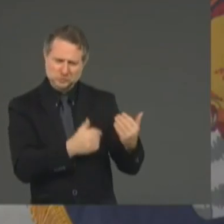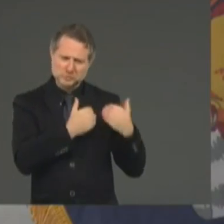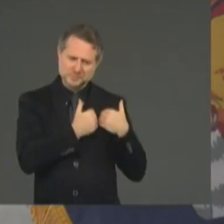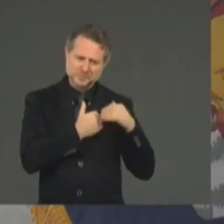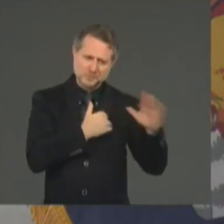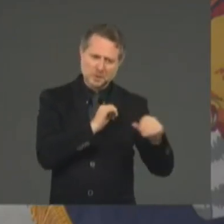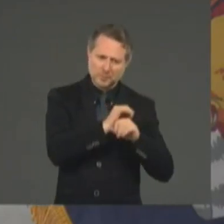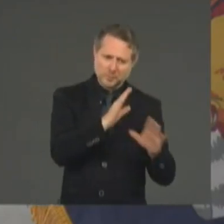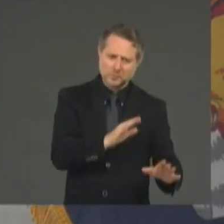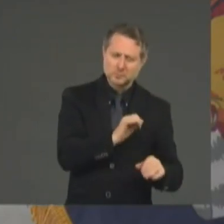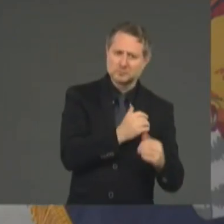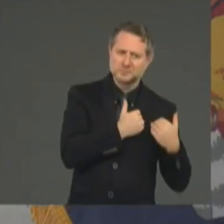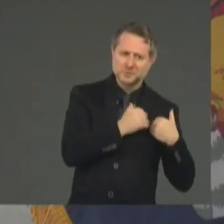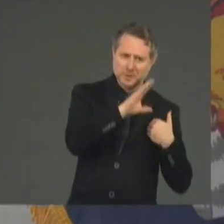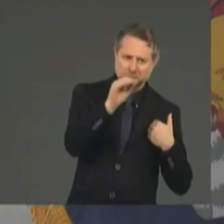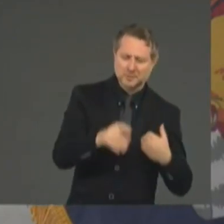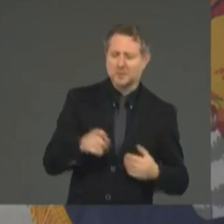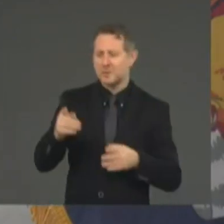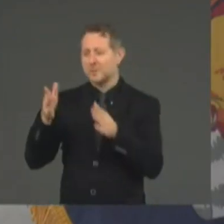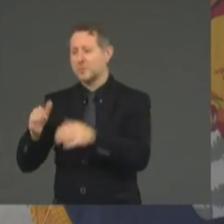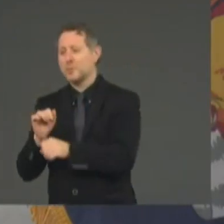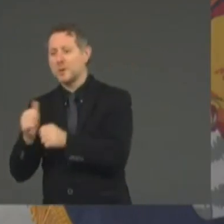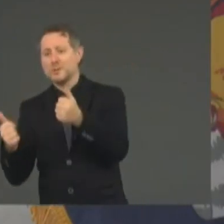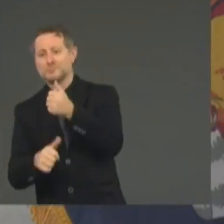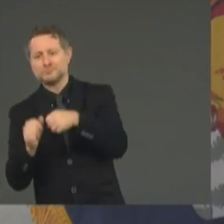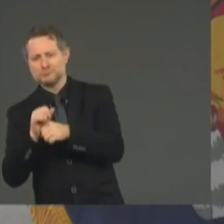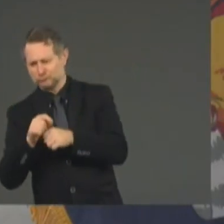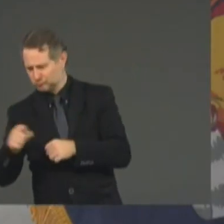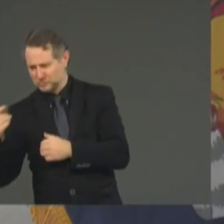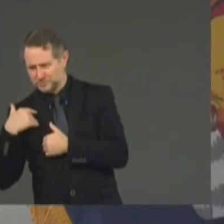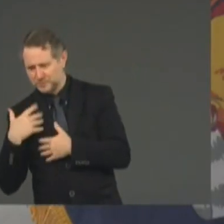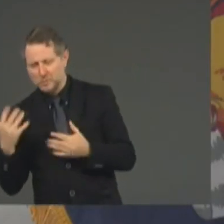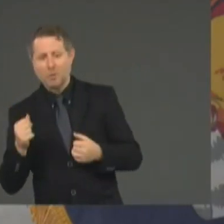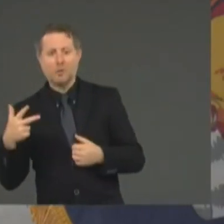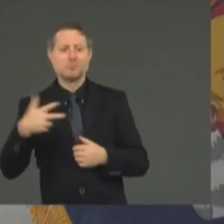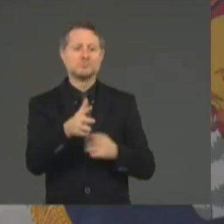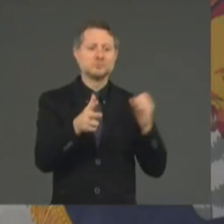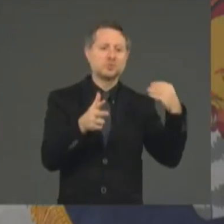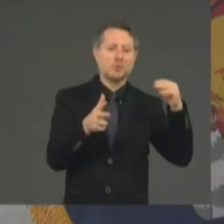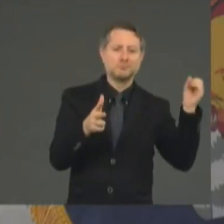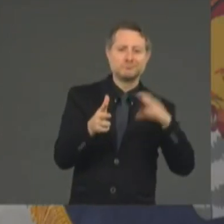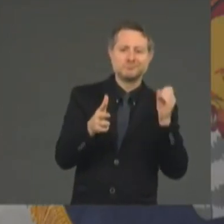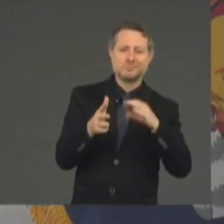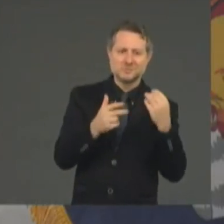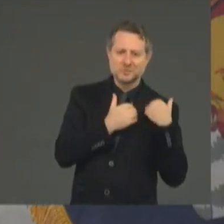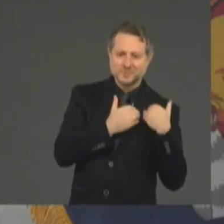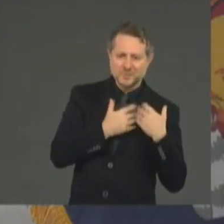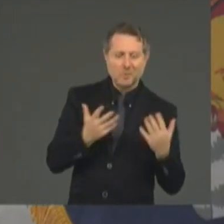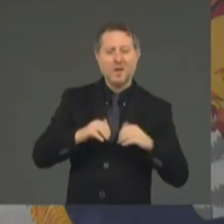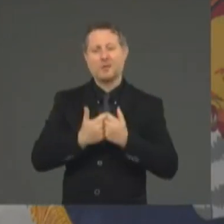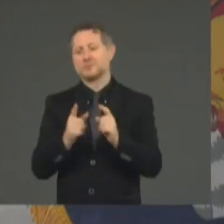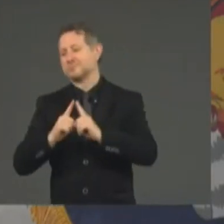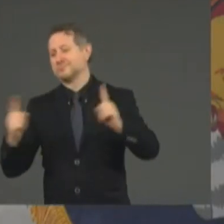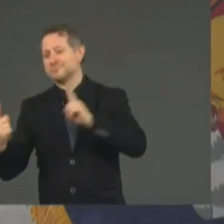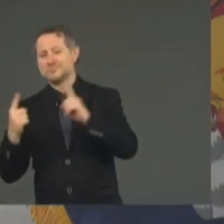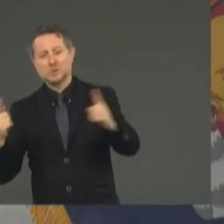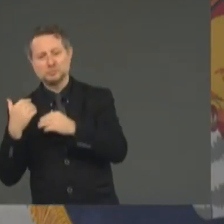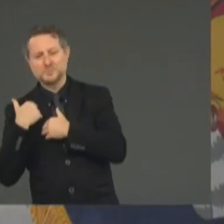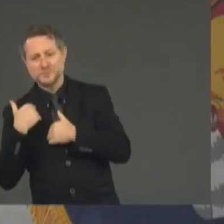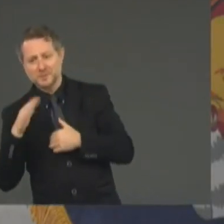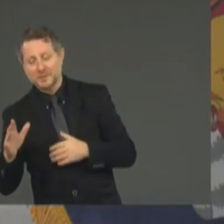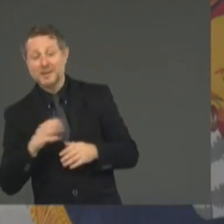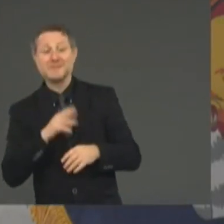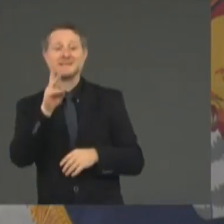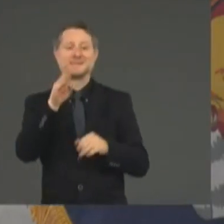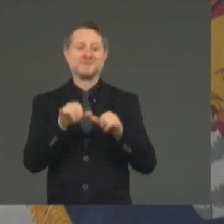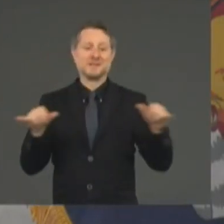what curbside pickup is, that an individual should social distance less than 6 feet, an individual should wear a